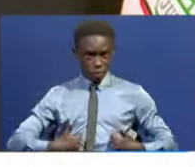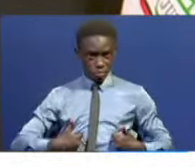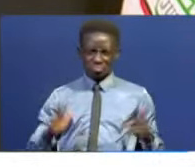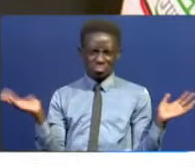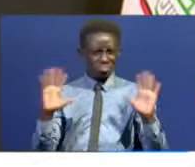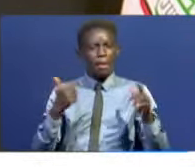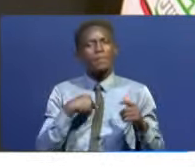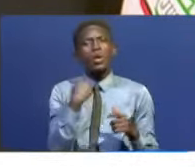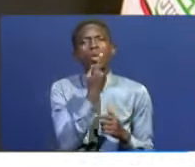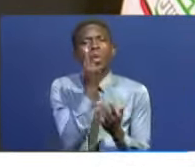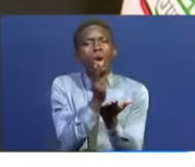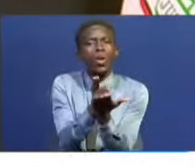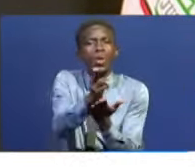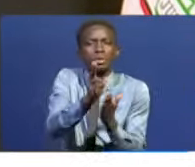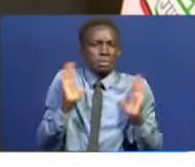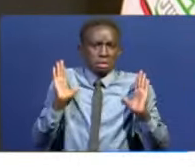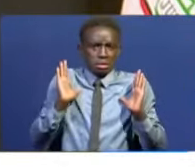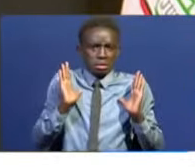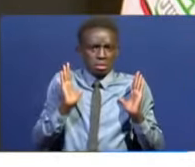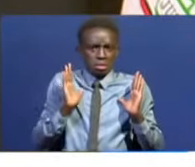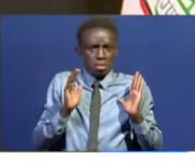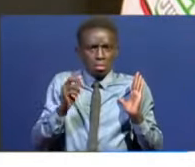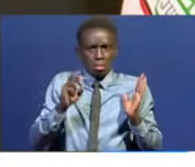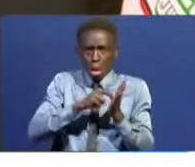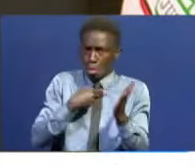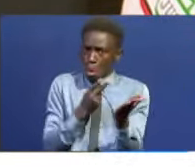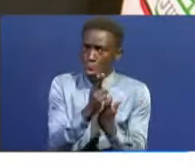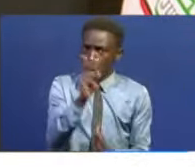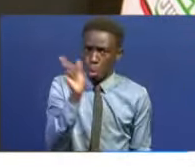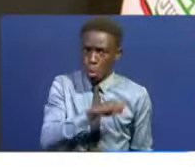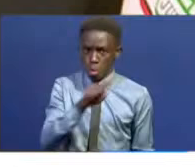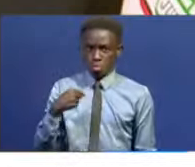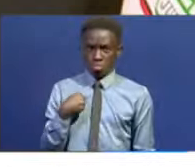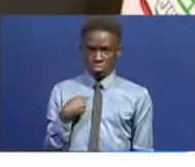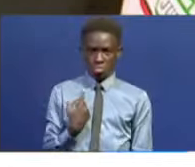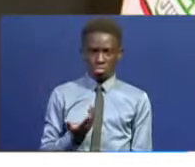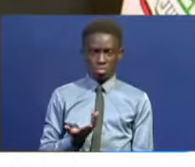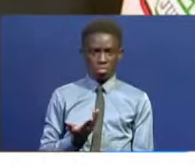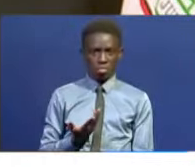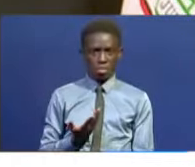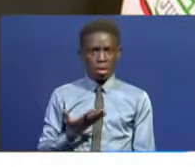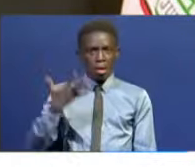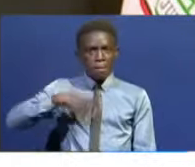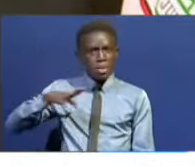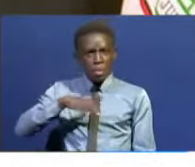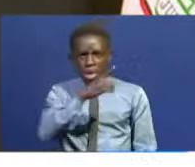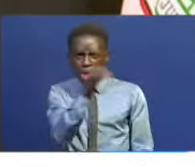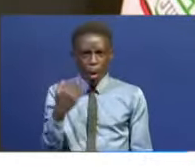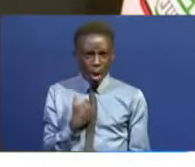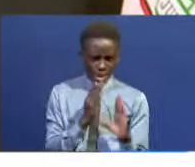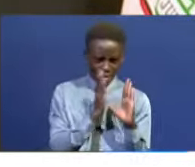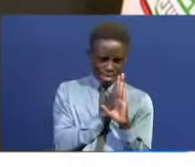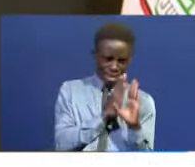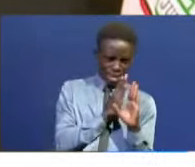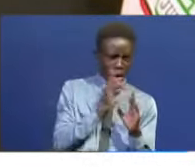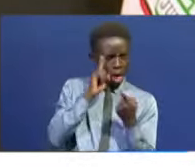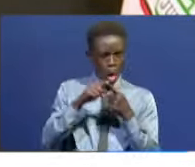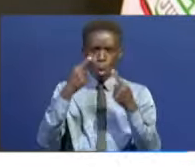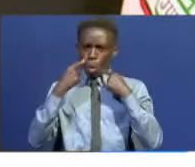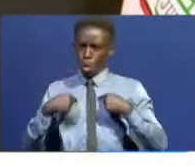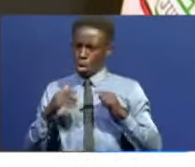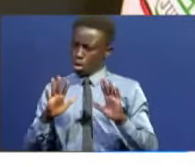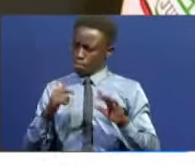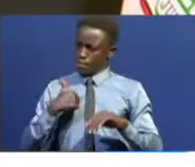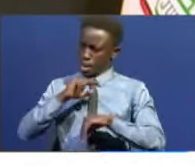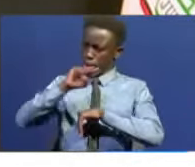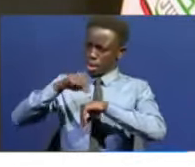truthful. That is my crime. People want these things to be hidden so that they pretend to be nationalistic and